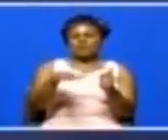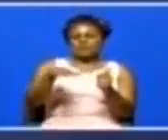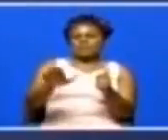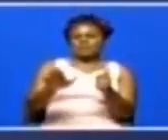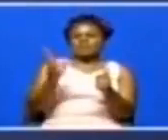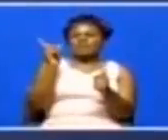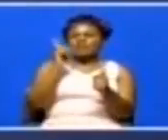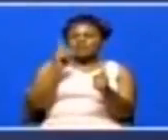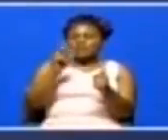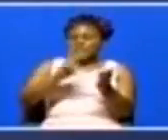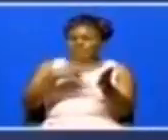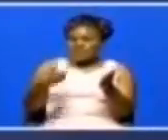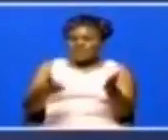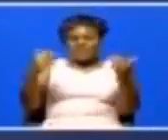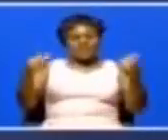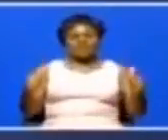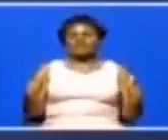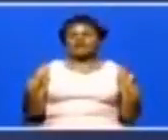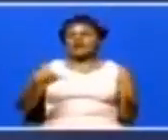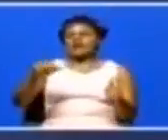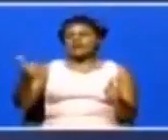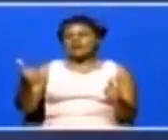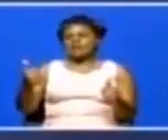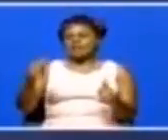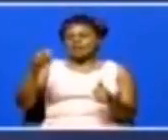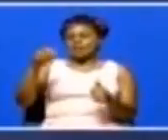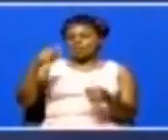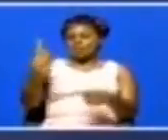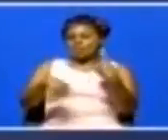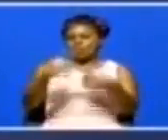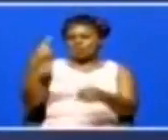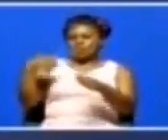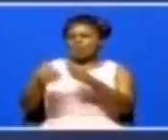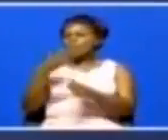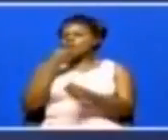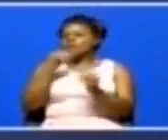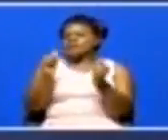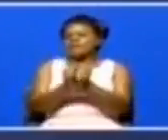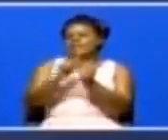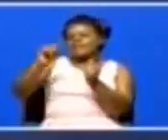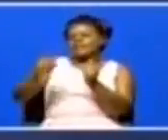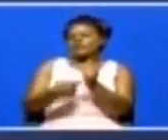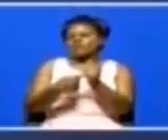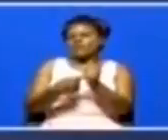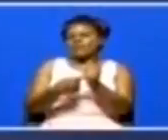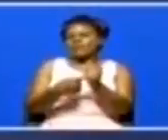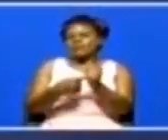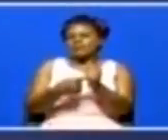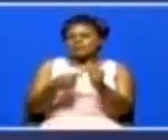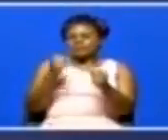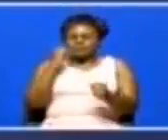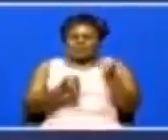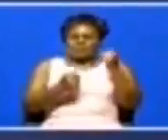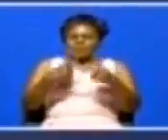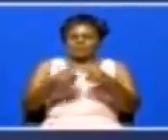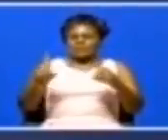finished without conceding a goal. Elsewhere, Jackson Mwema won gold in the boys' 10,000 meters as athletics kicked off on